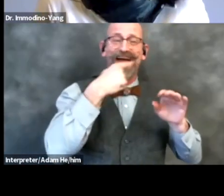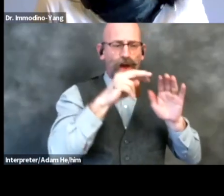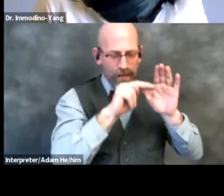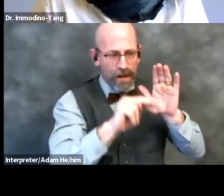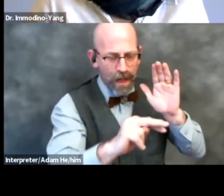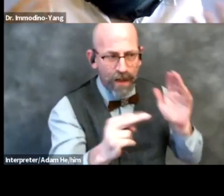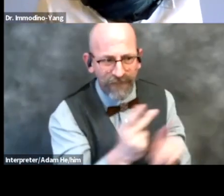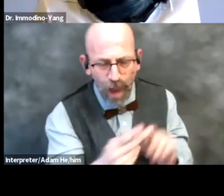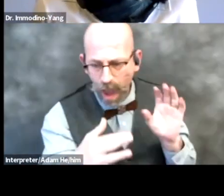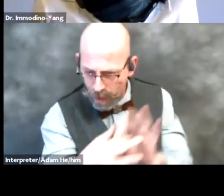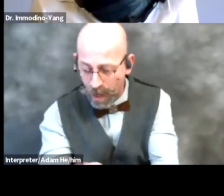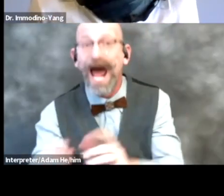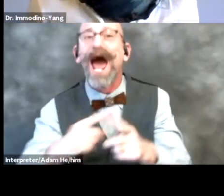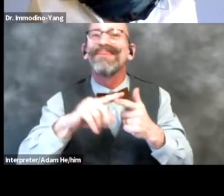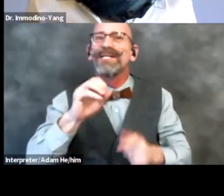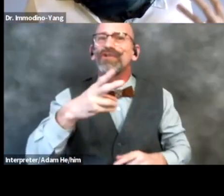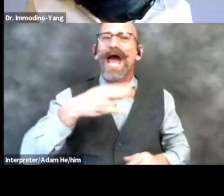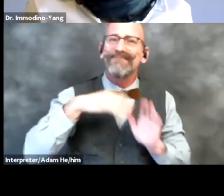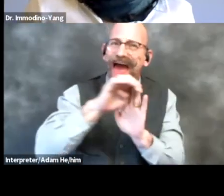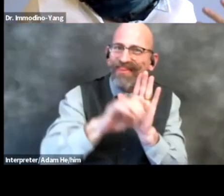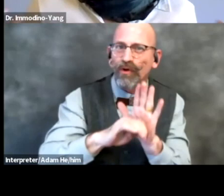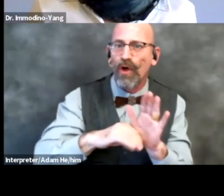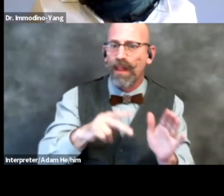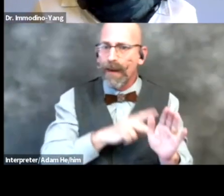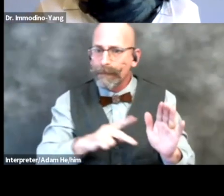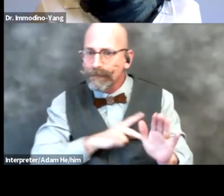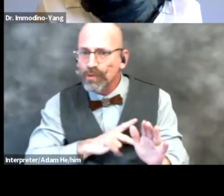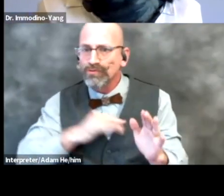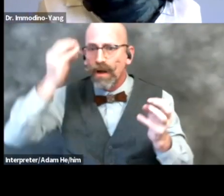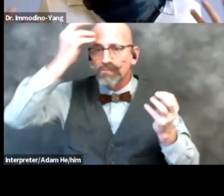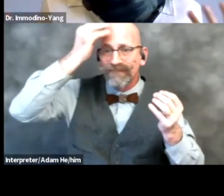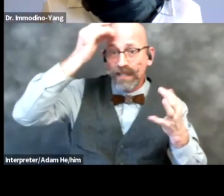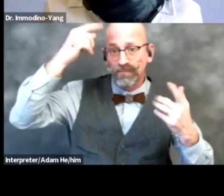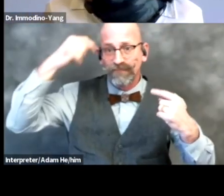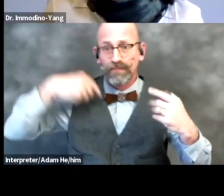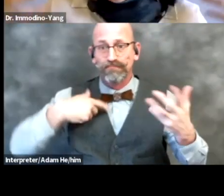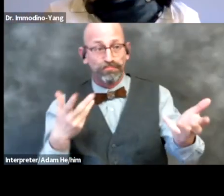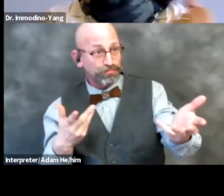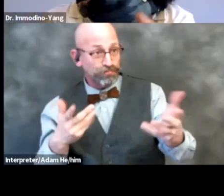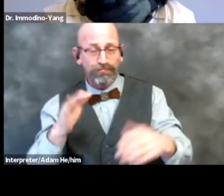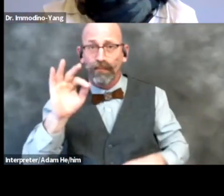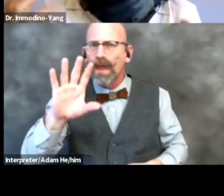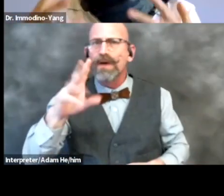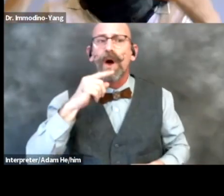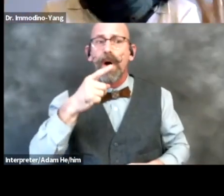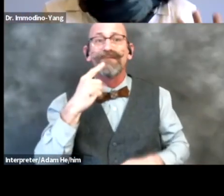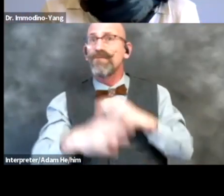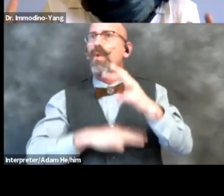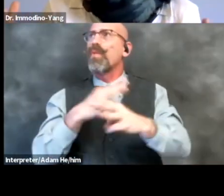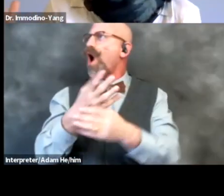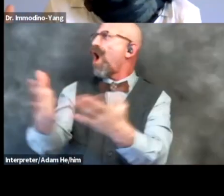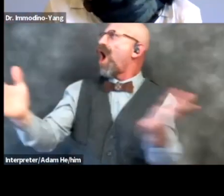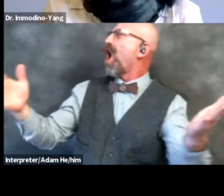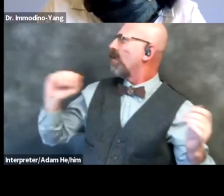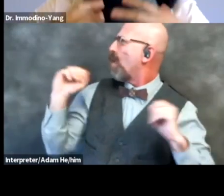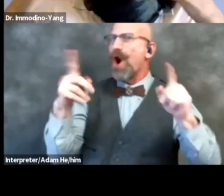the meaning for the world. You know, everyone everywhere should have the chance, right? Like, how